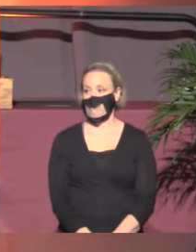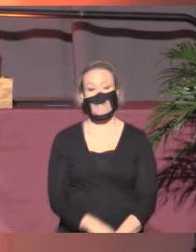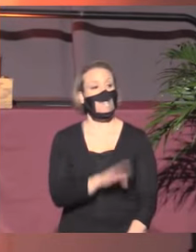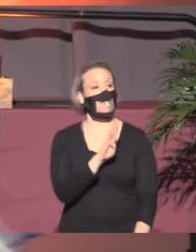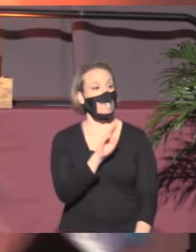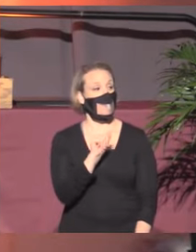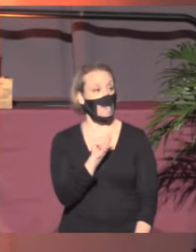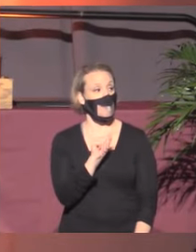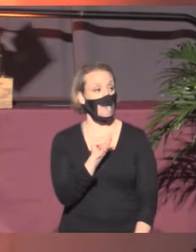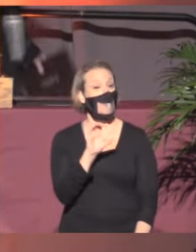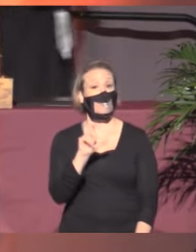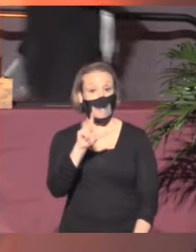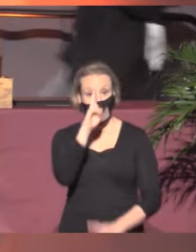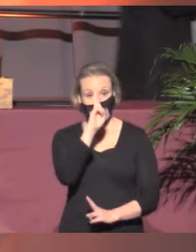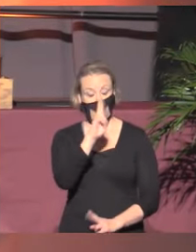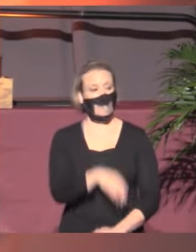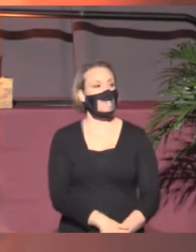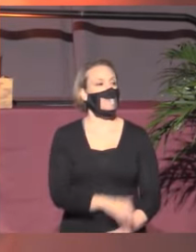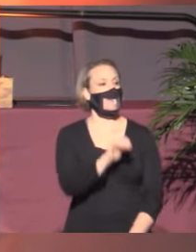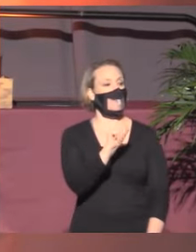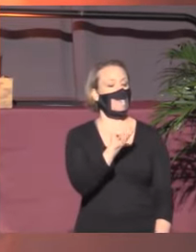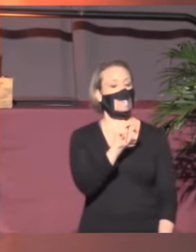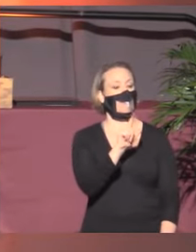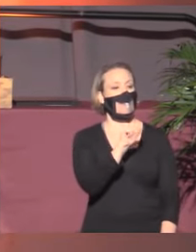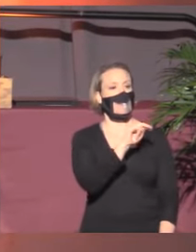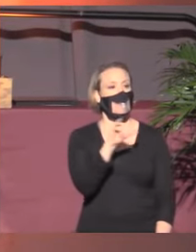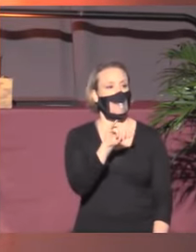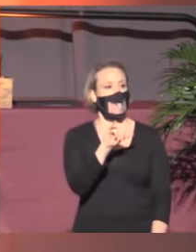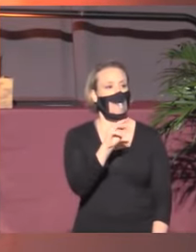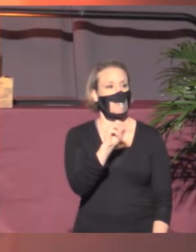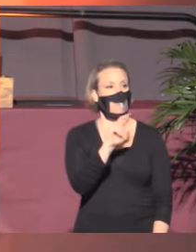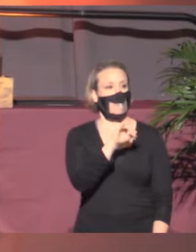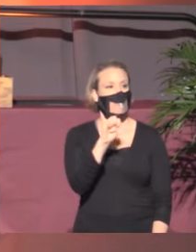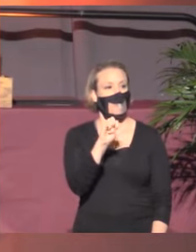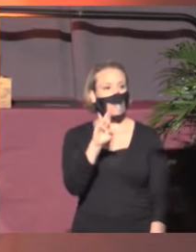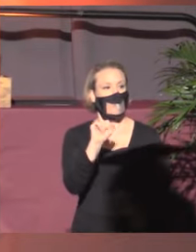Bachelor of Arts, cum laude, Elena Marie Race.